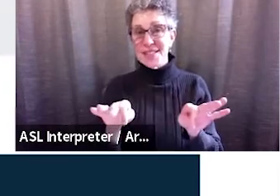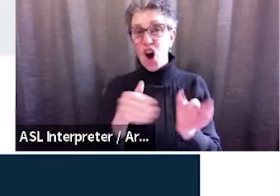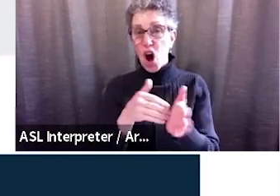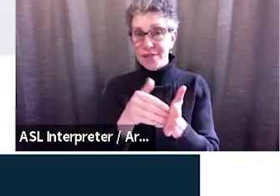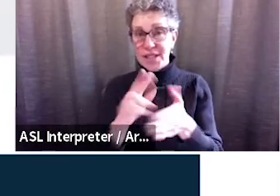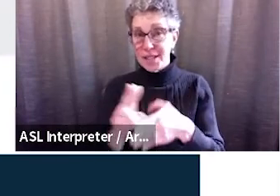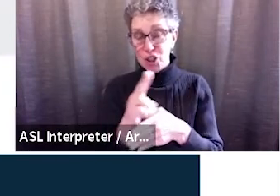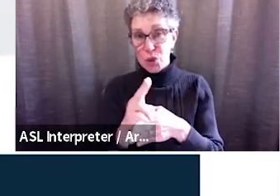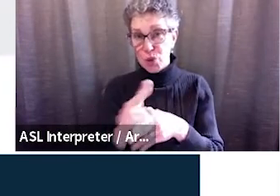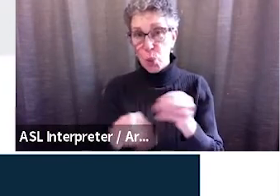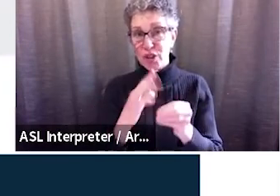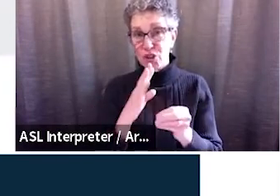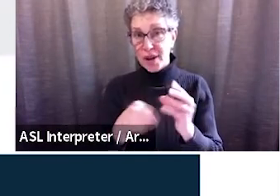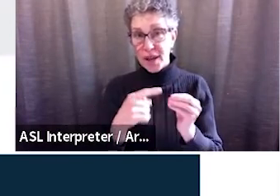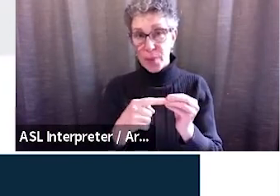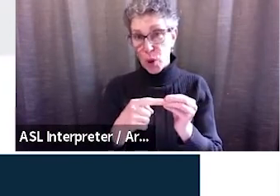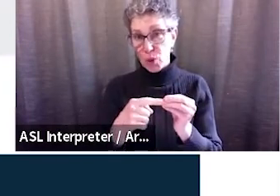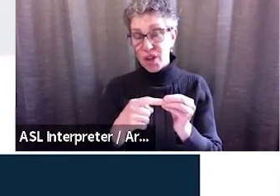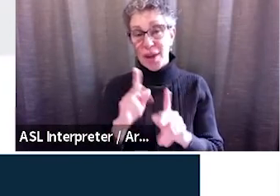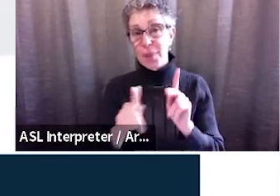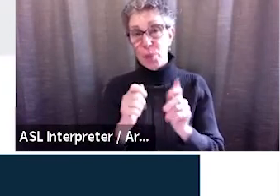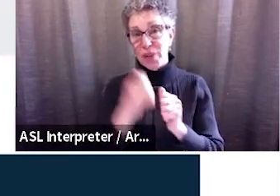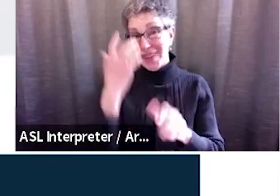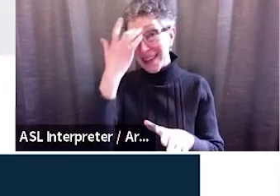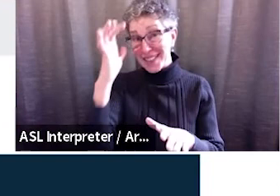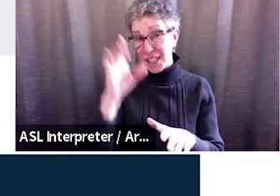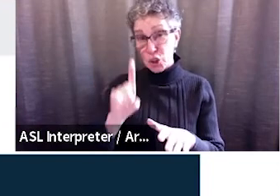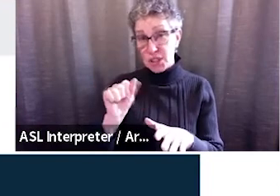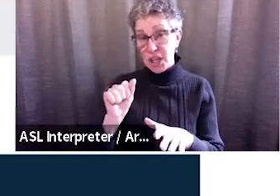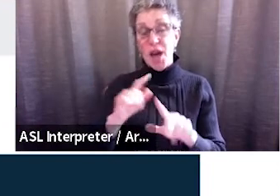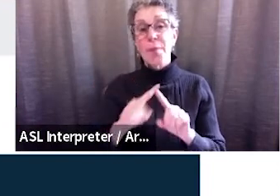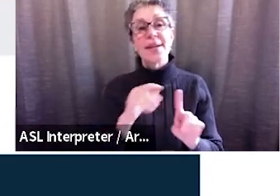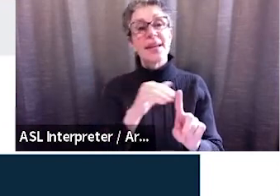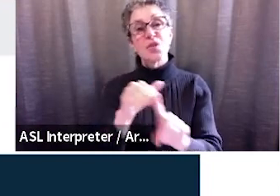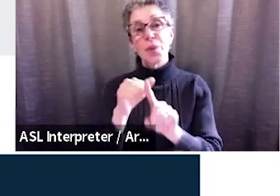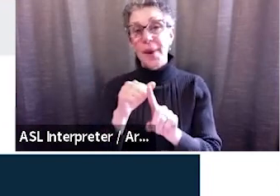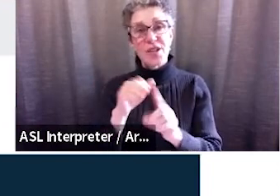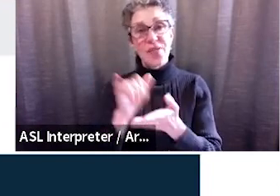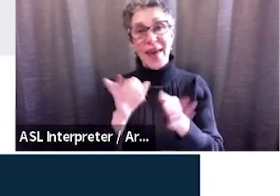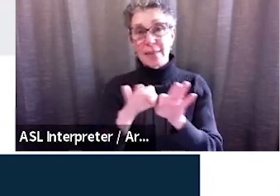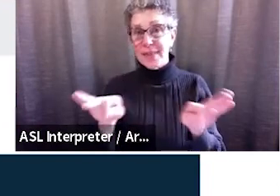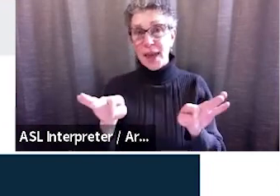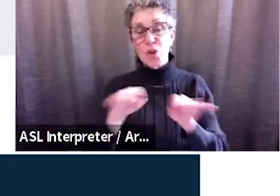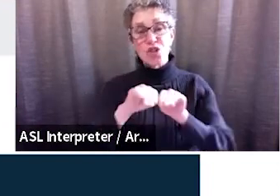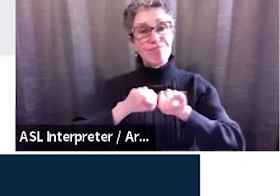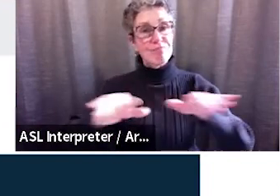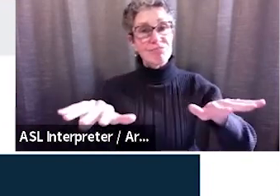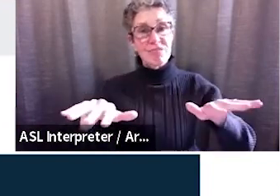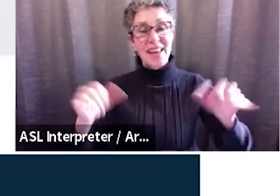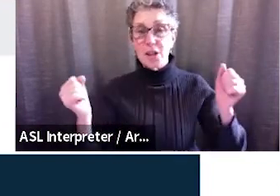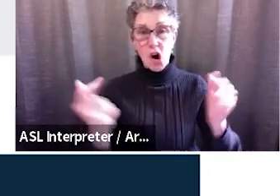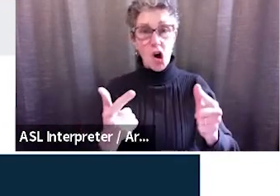with intellectual and developmental disabilities. It's just a reminder how pervasive the language is in all our